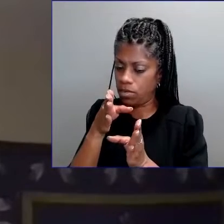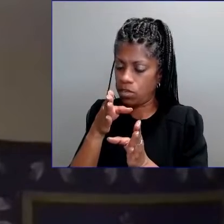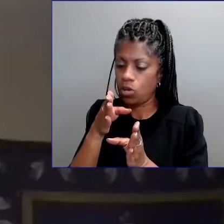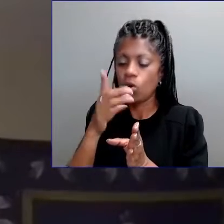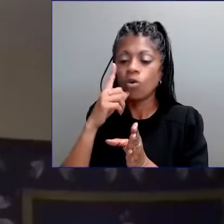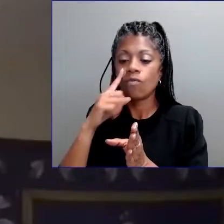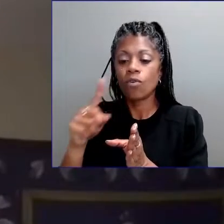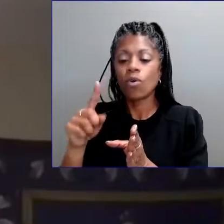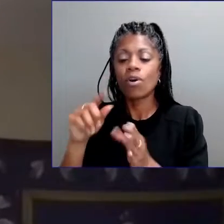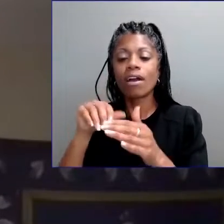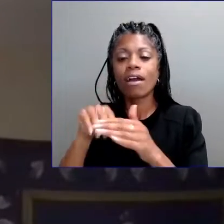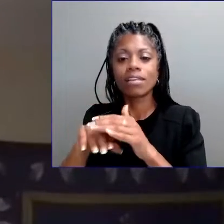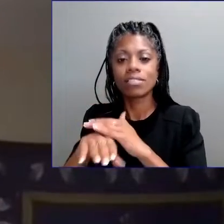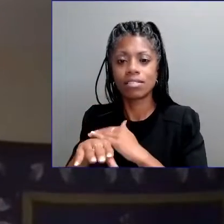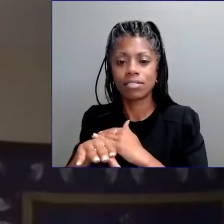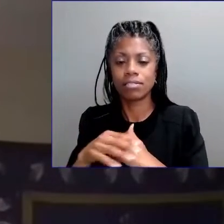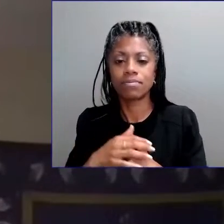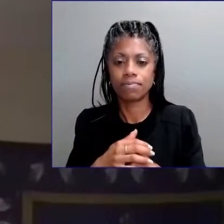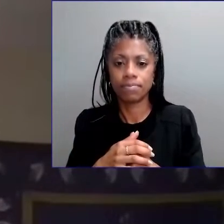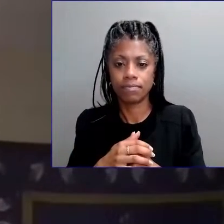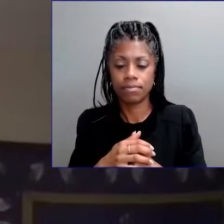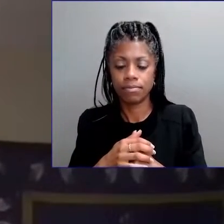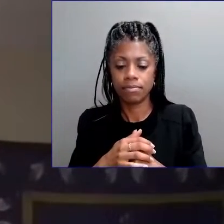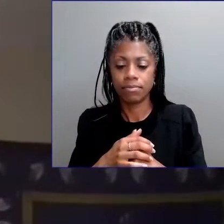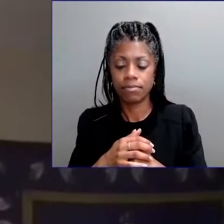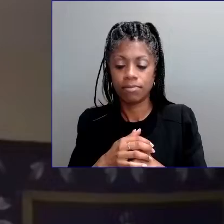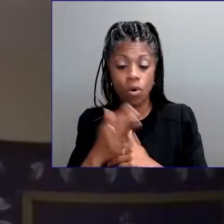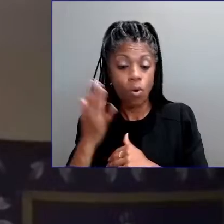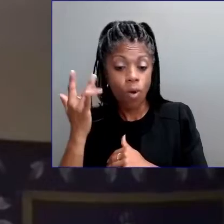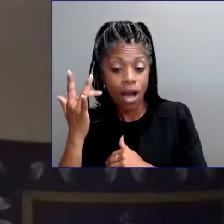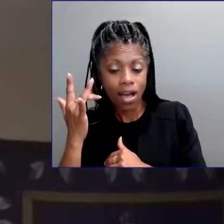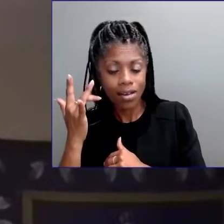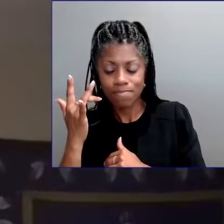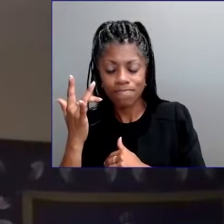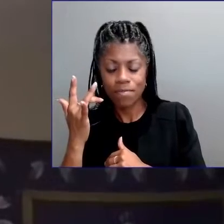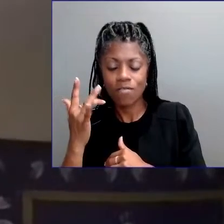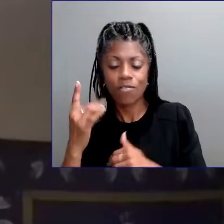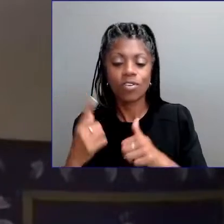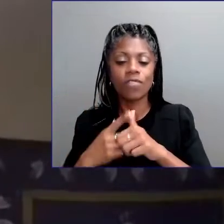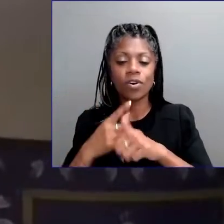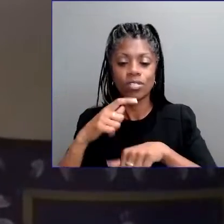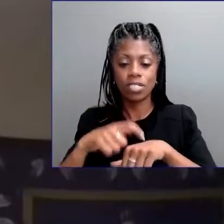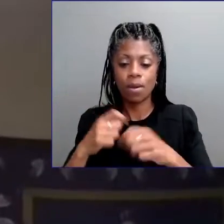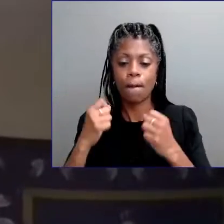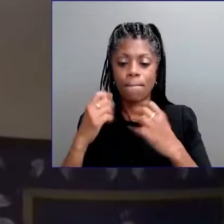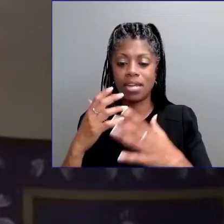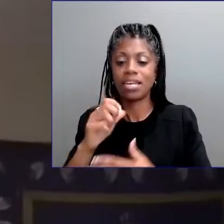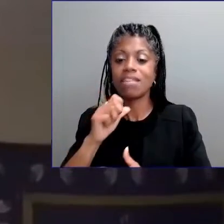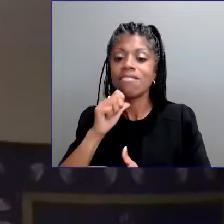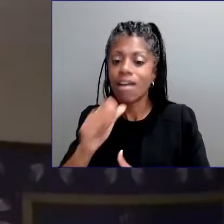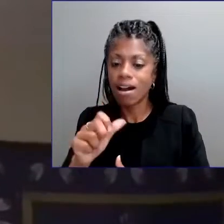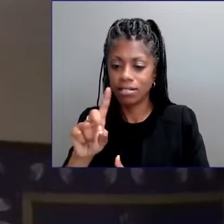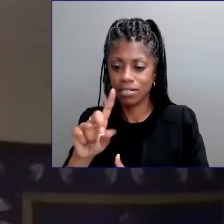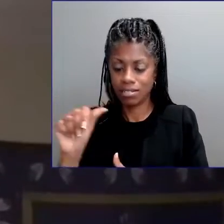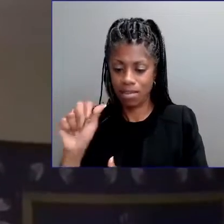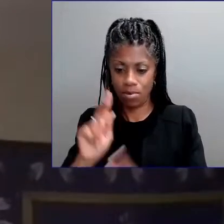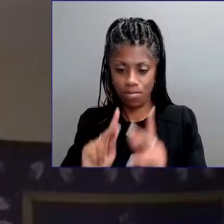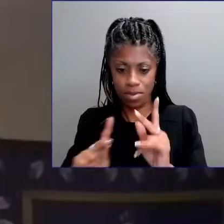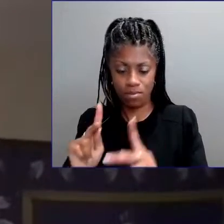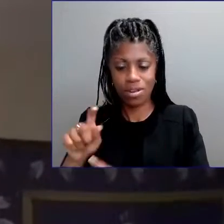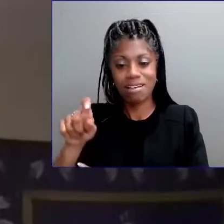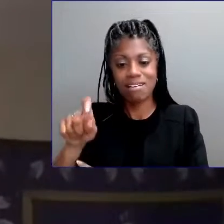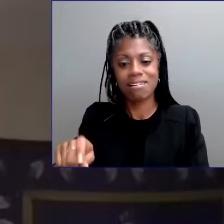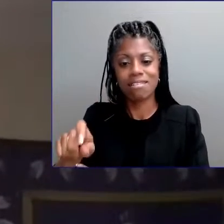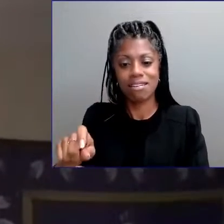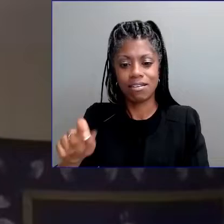accommodations. It was because for the first time, many non-disabled people needed them. We quickly saw